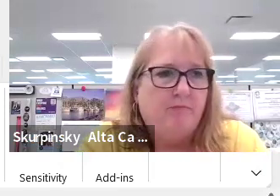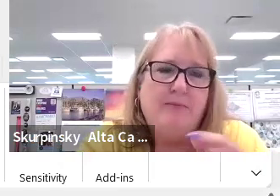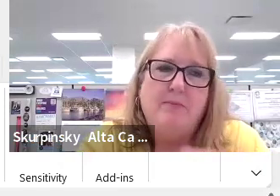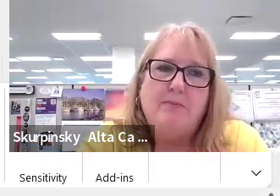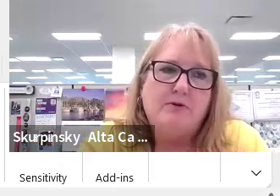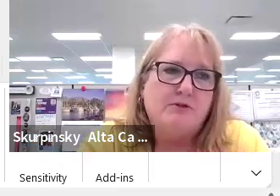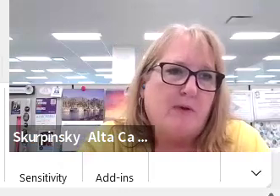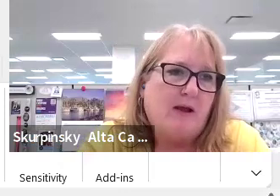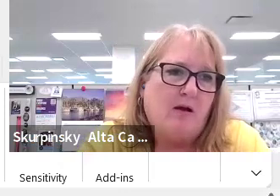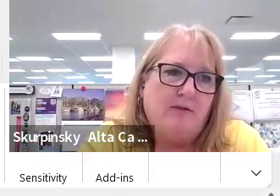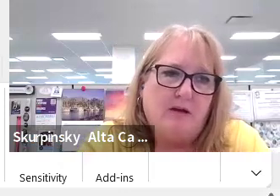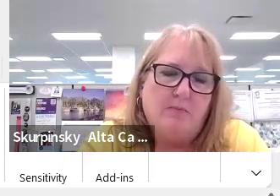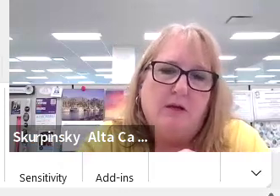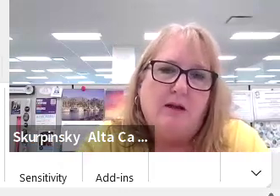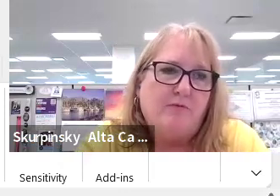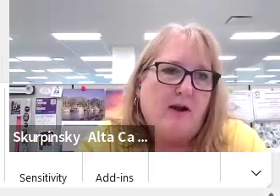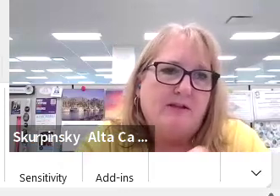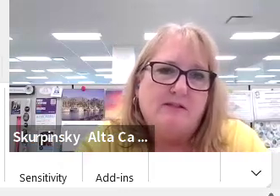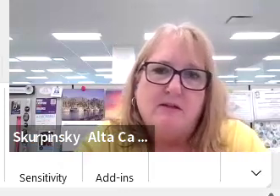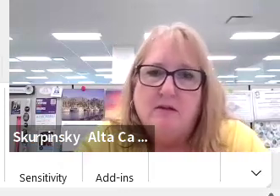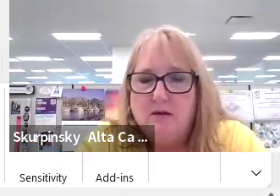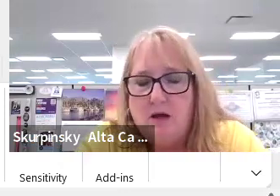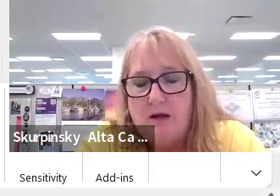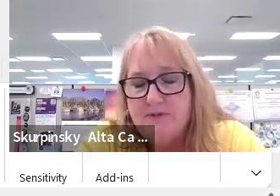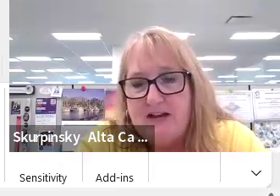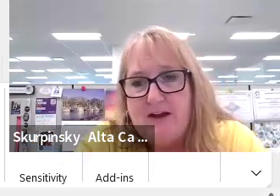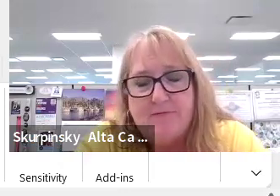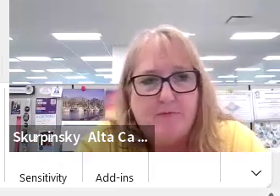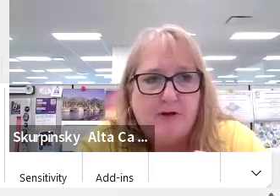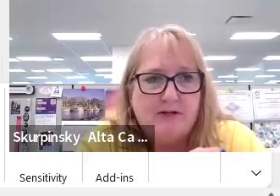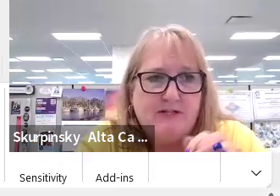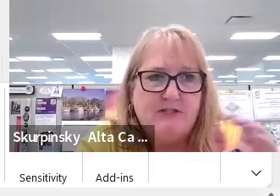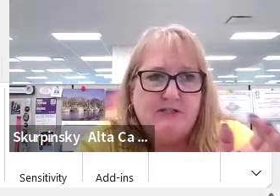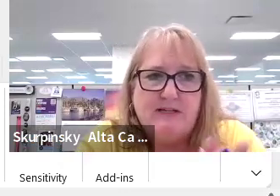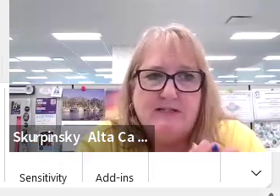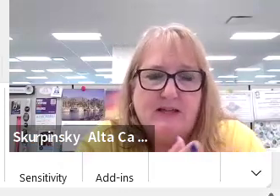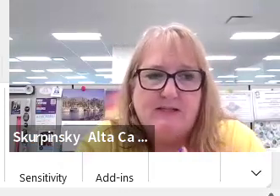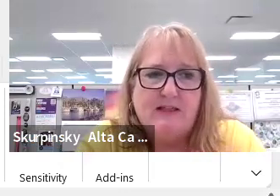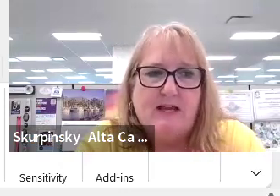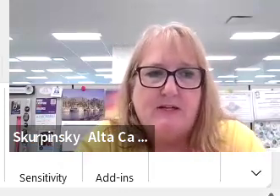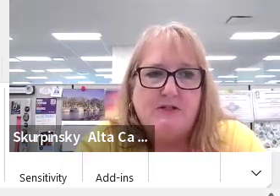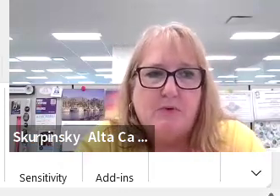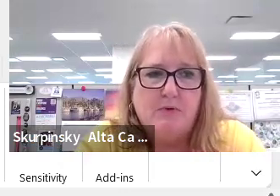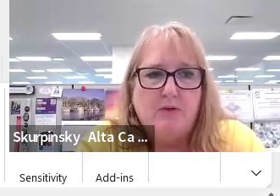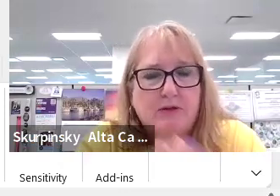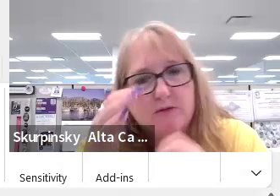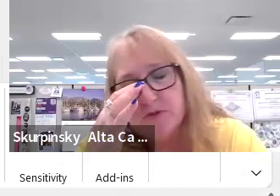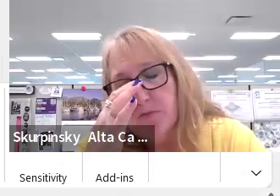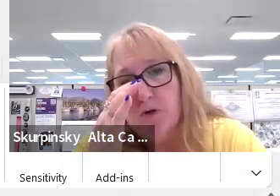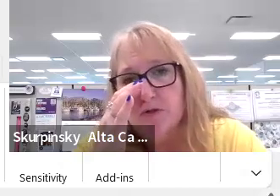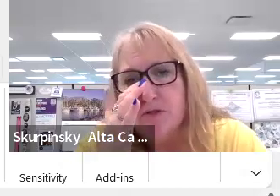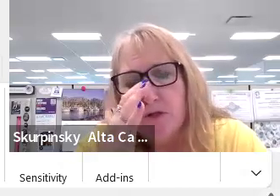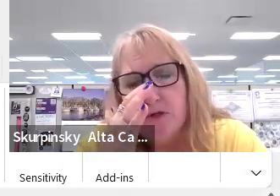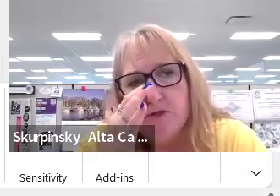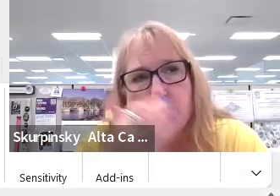by family members, by online community friends, staff from various agencies and things like that. And so we really felt